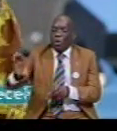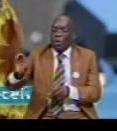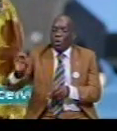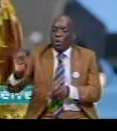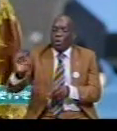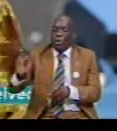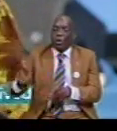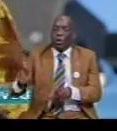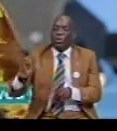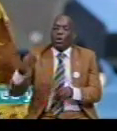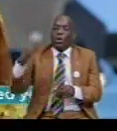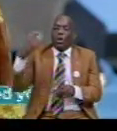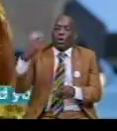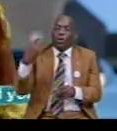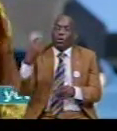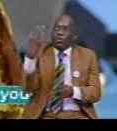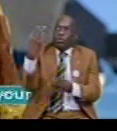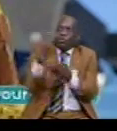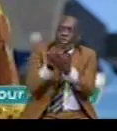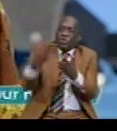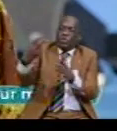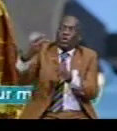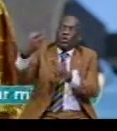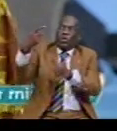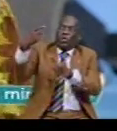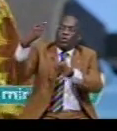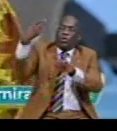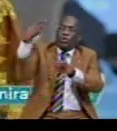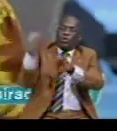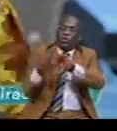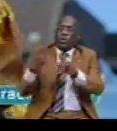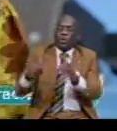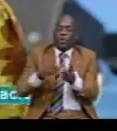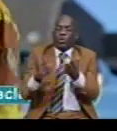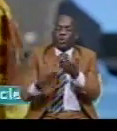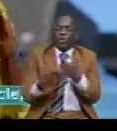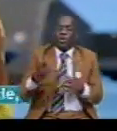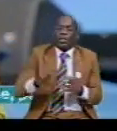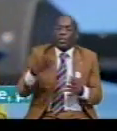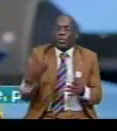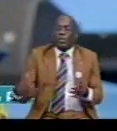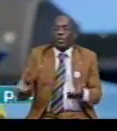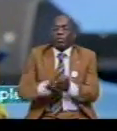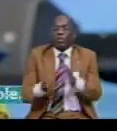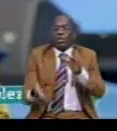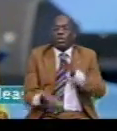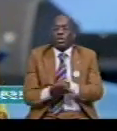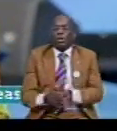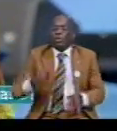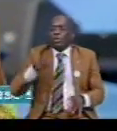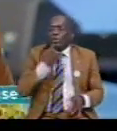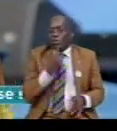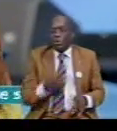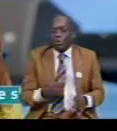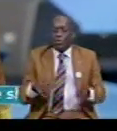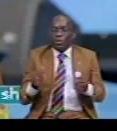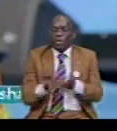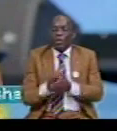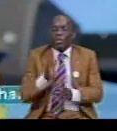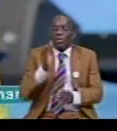this crusade. So kini yen o serious gan to ye pe ti mo ba jeun